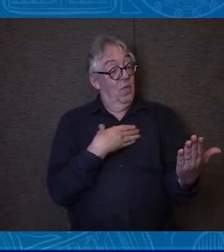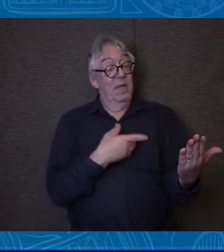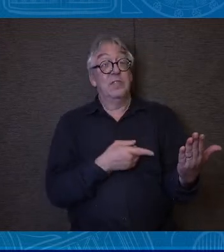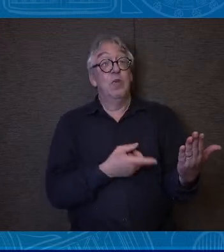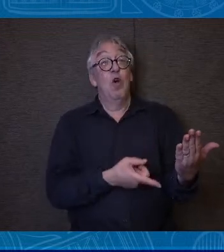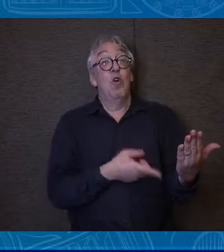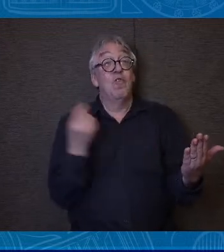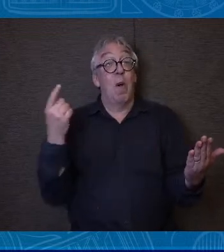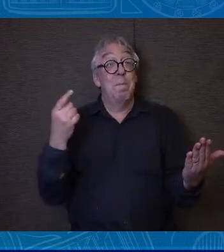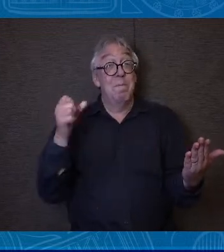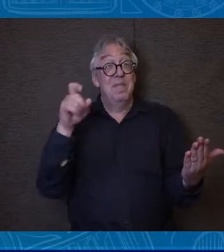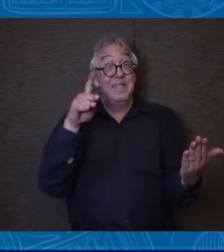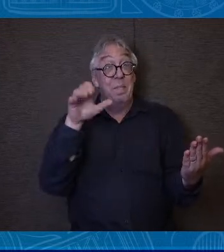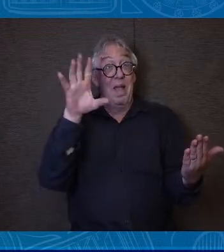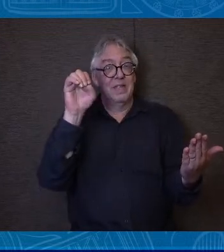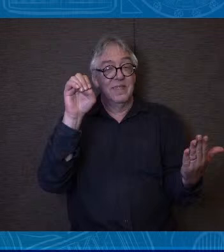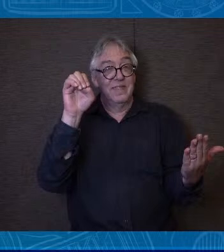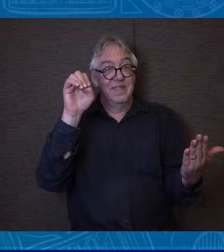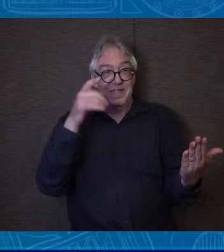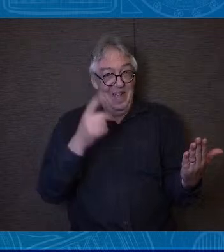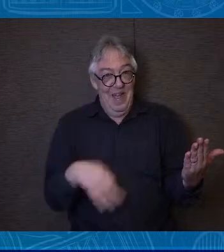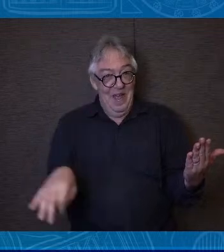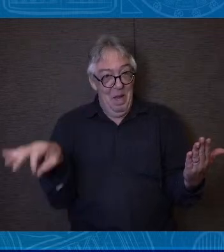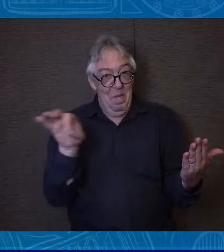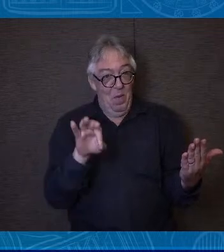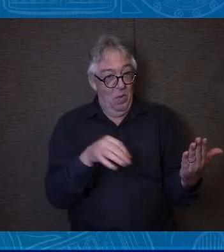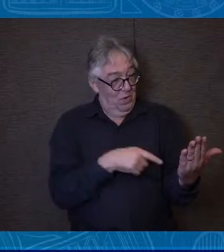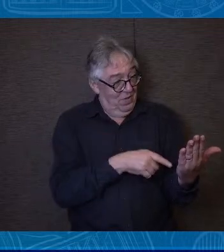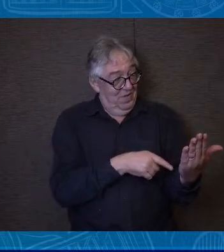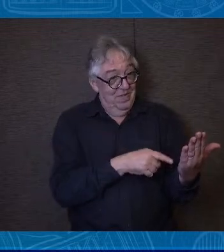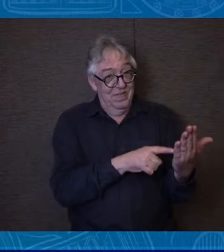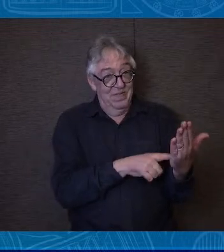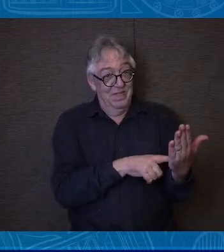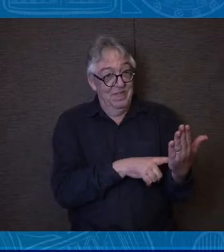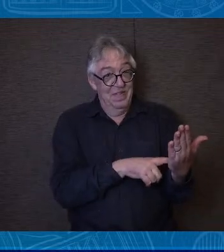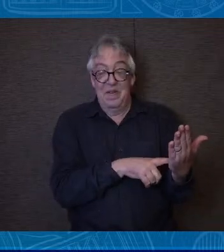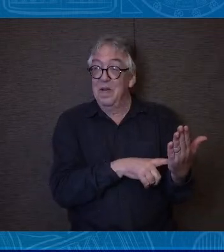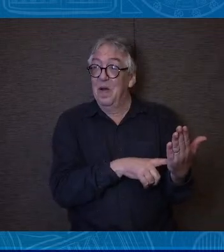space, it's really important because you can